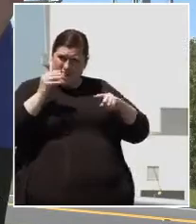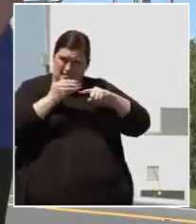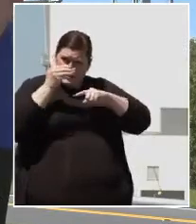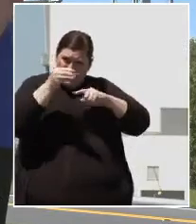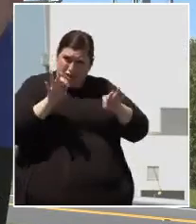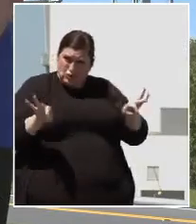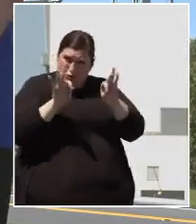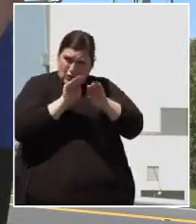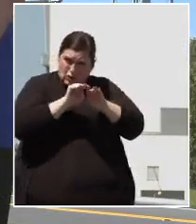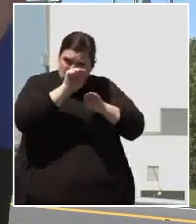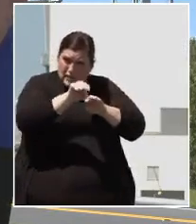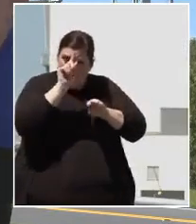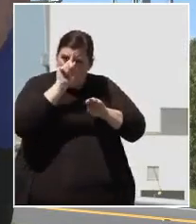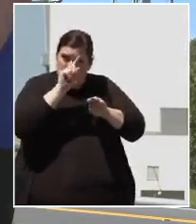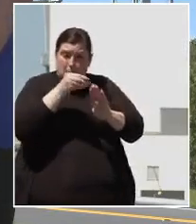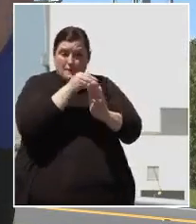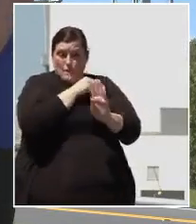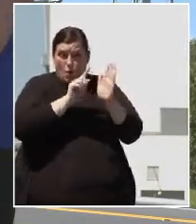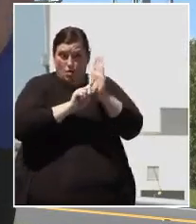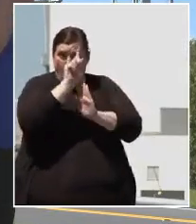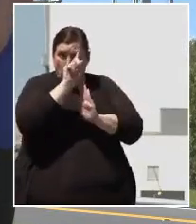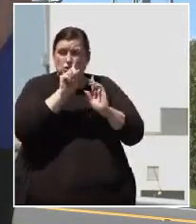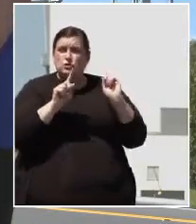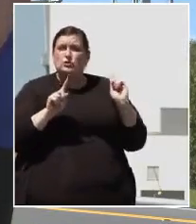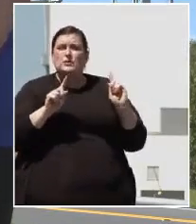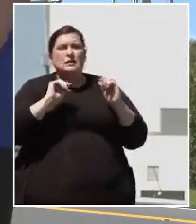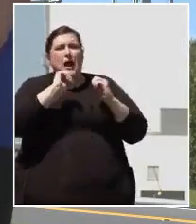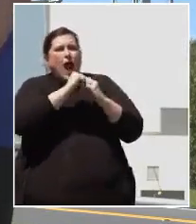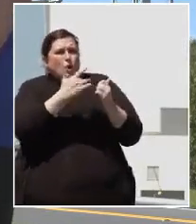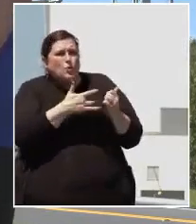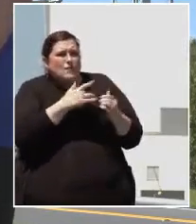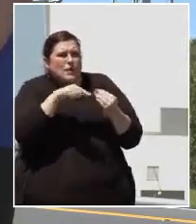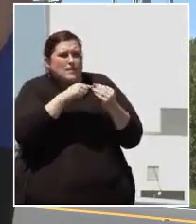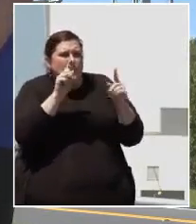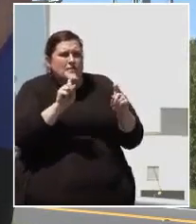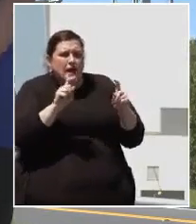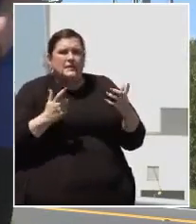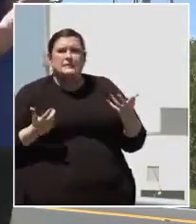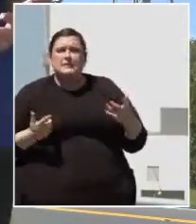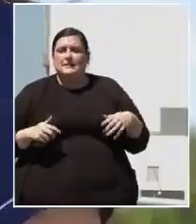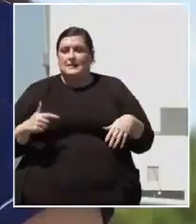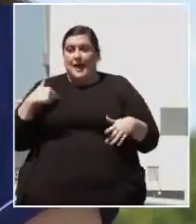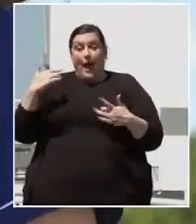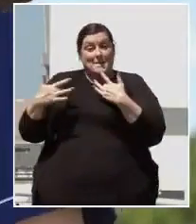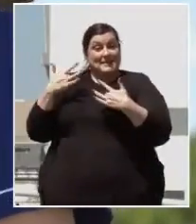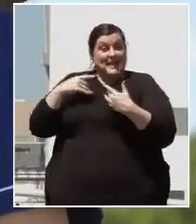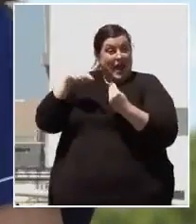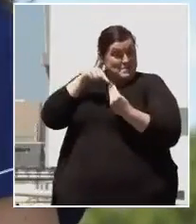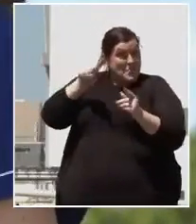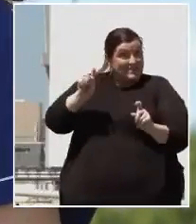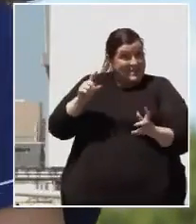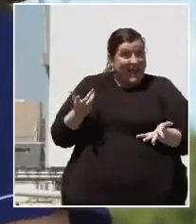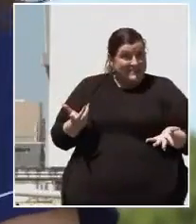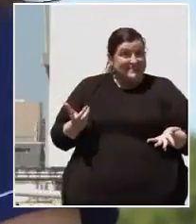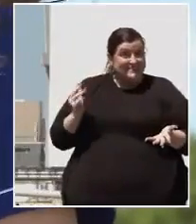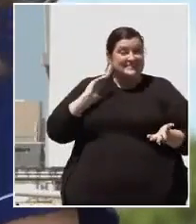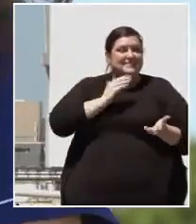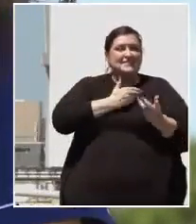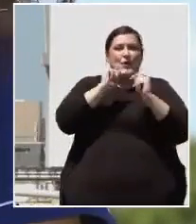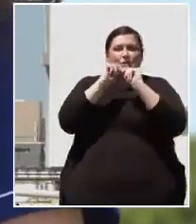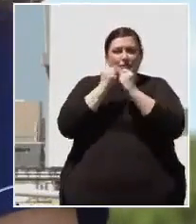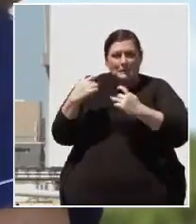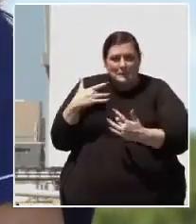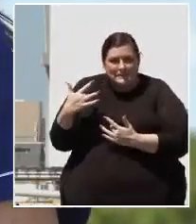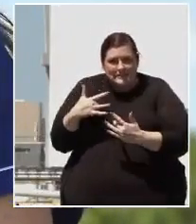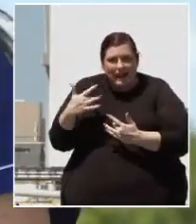declare a launch date right how do you feel about this test it's almost upon us I'm excited about it our team is excited